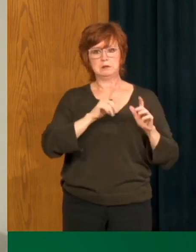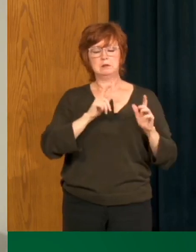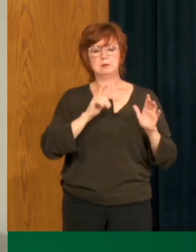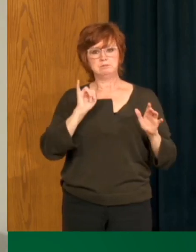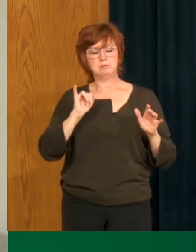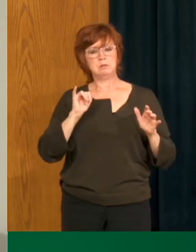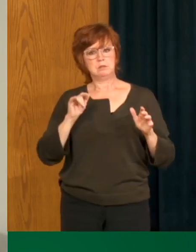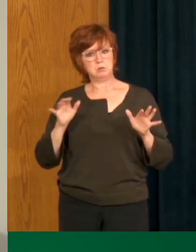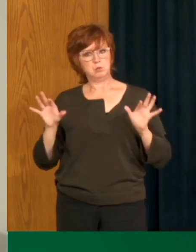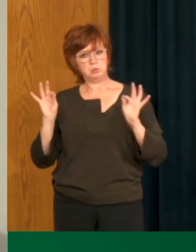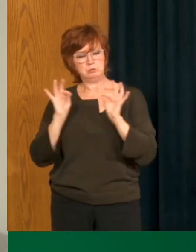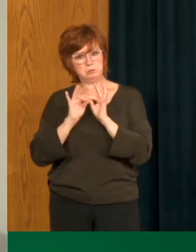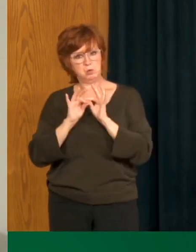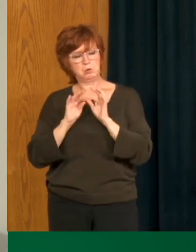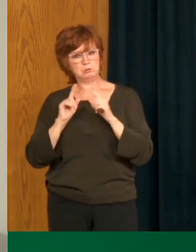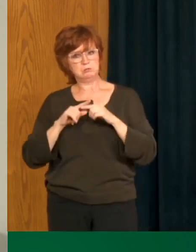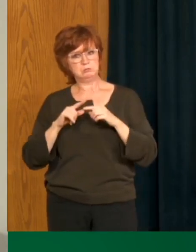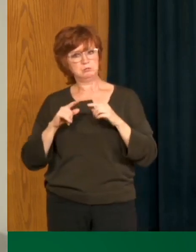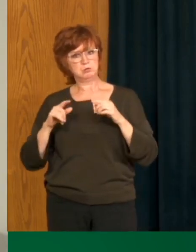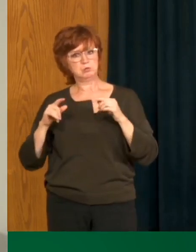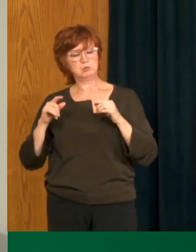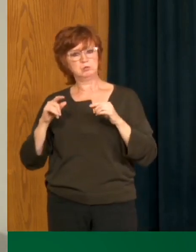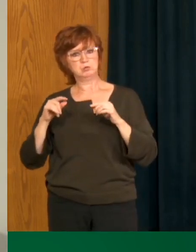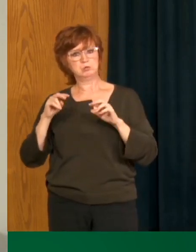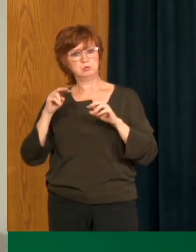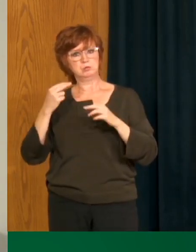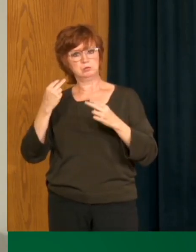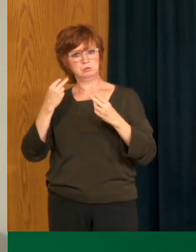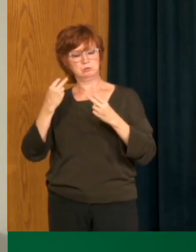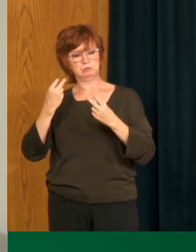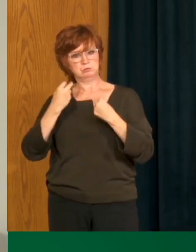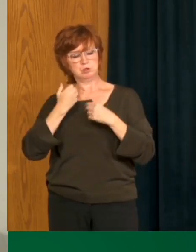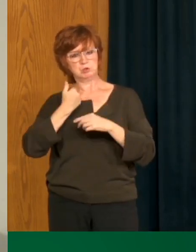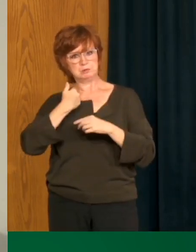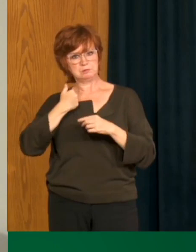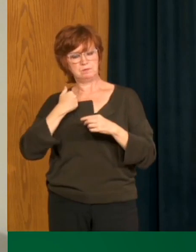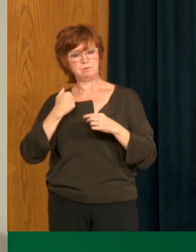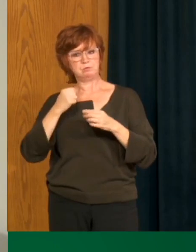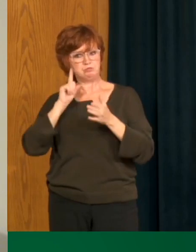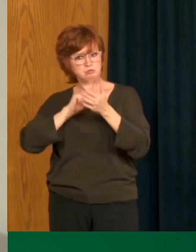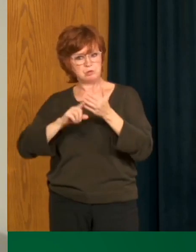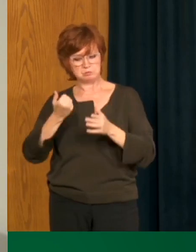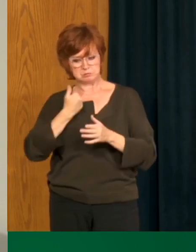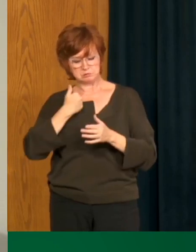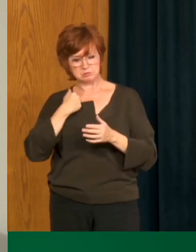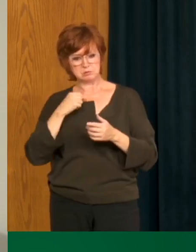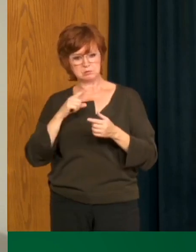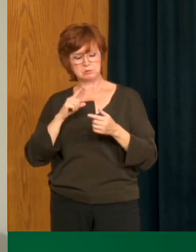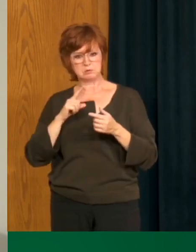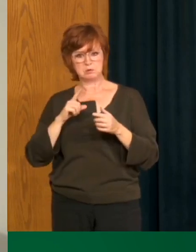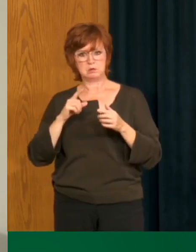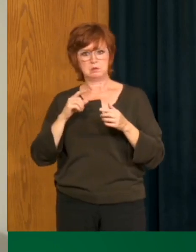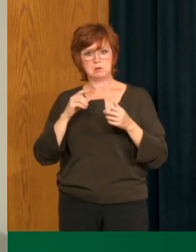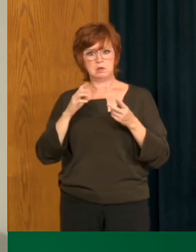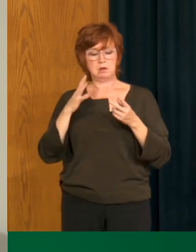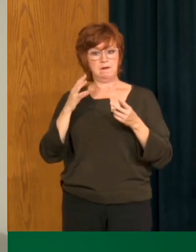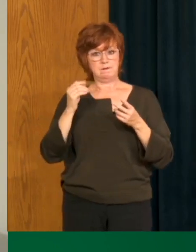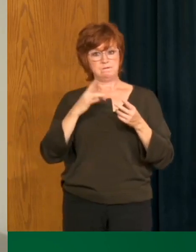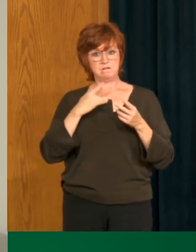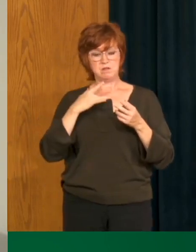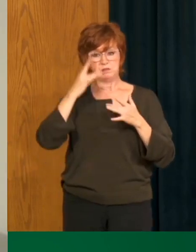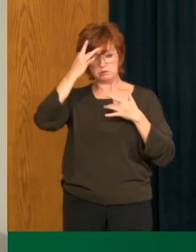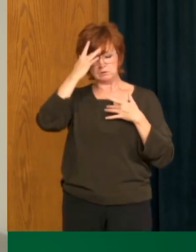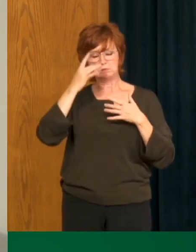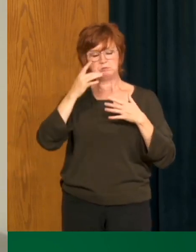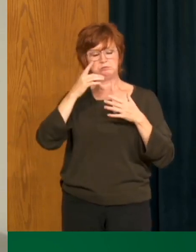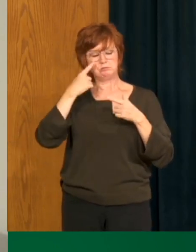of testing positive may be higher. And seek testing at the first sign of symptoms. So those are general principles that apply to all of